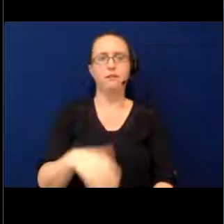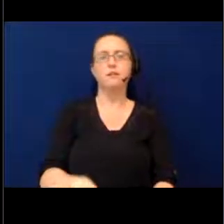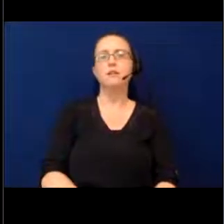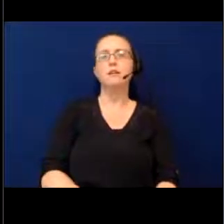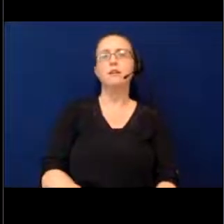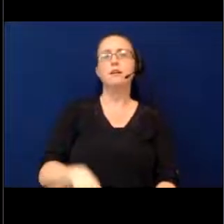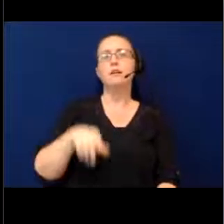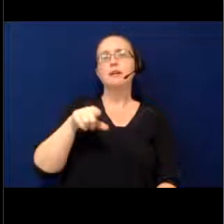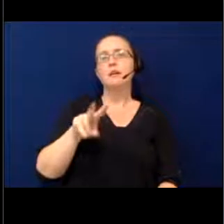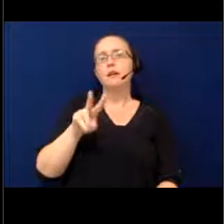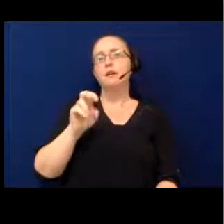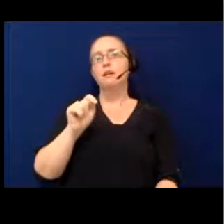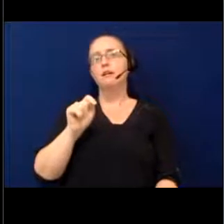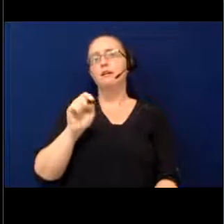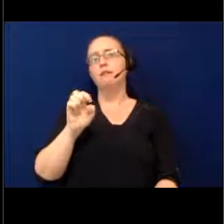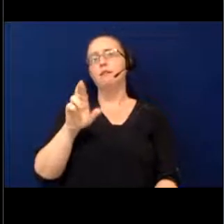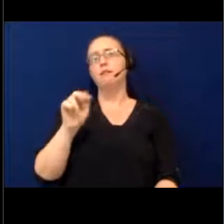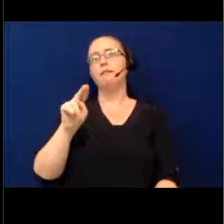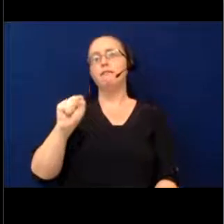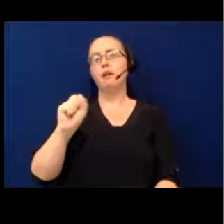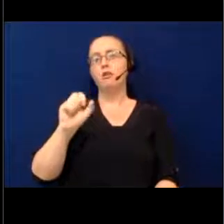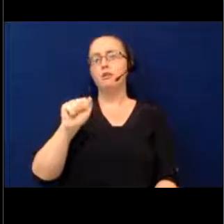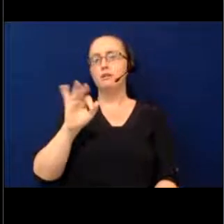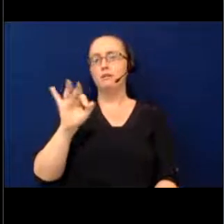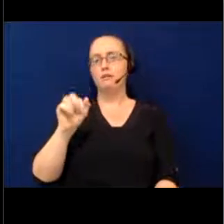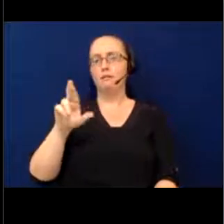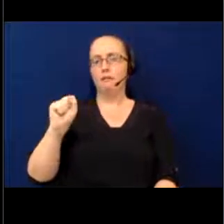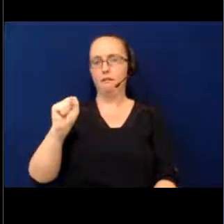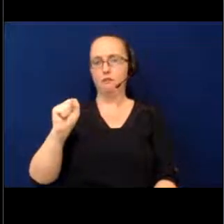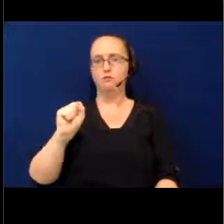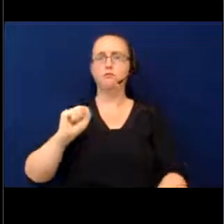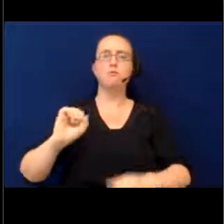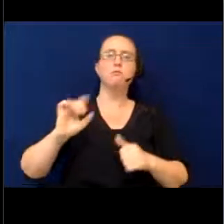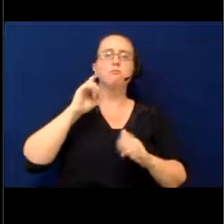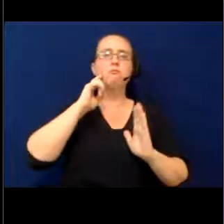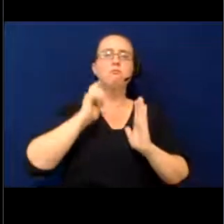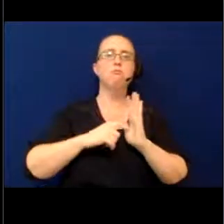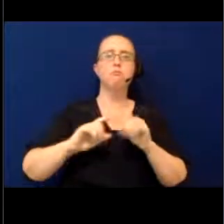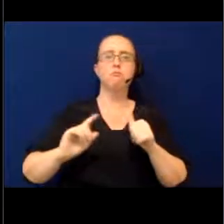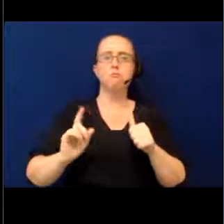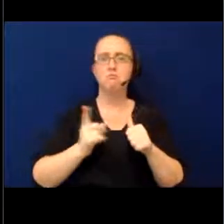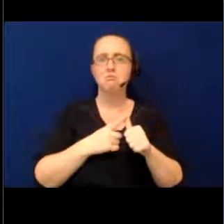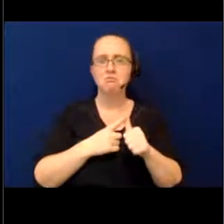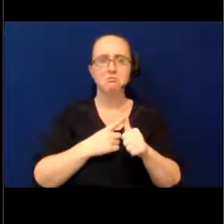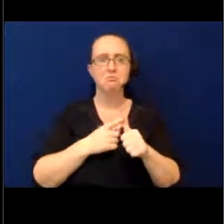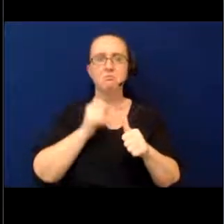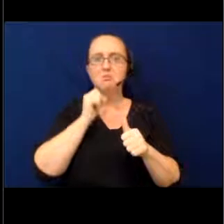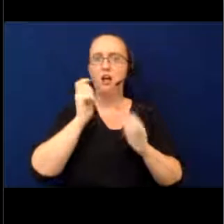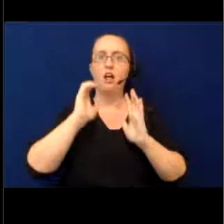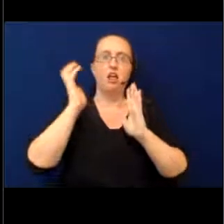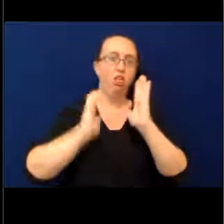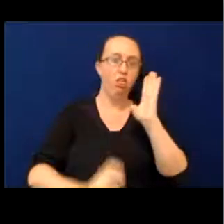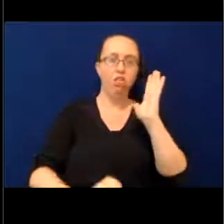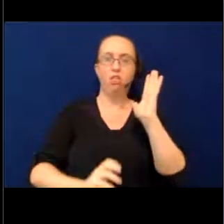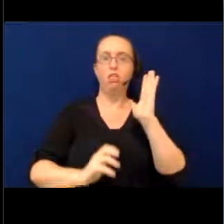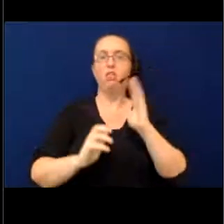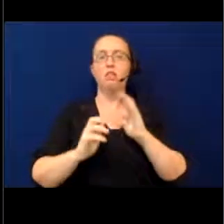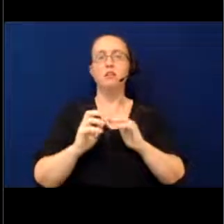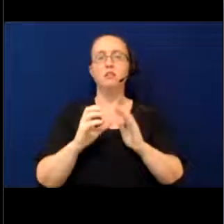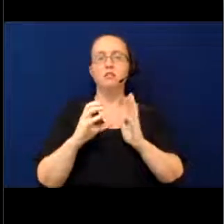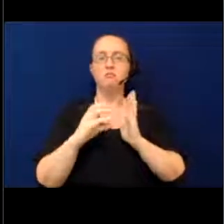and the first thing that we notice about that is it's really dense. There's not a lot of white space, and our eyes are immediately drawn